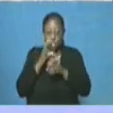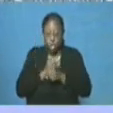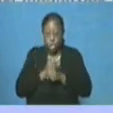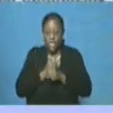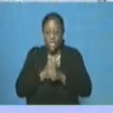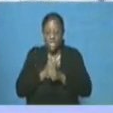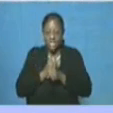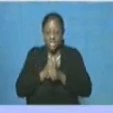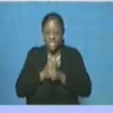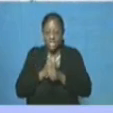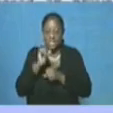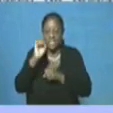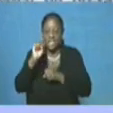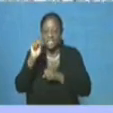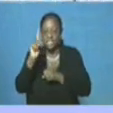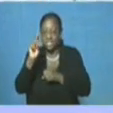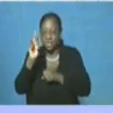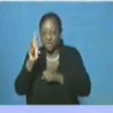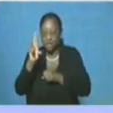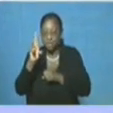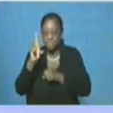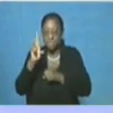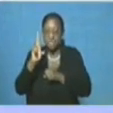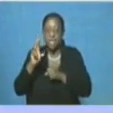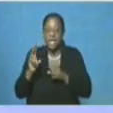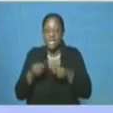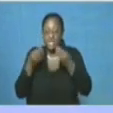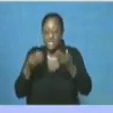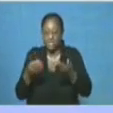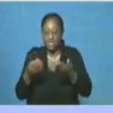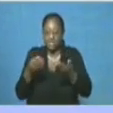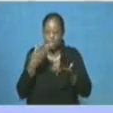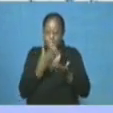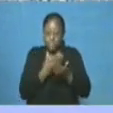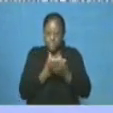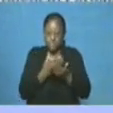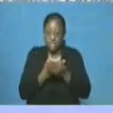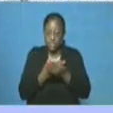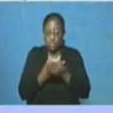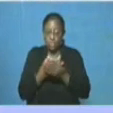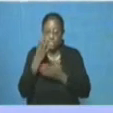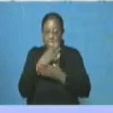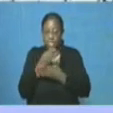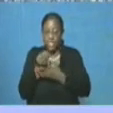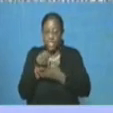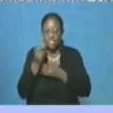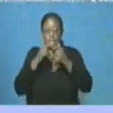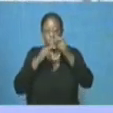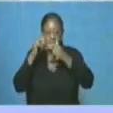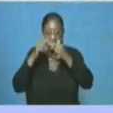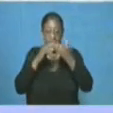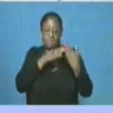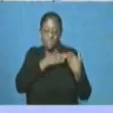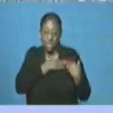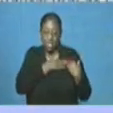these SDRs as a shareholder, which could include debt management as well as external reserve rebuilding,